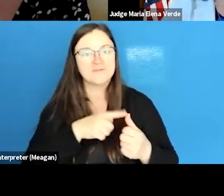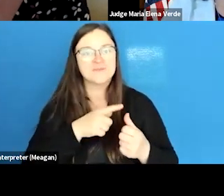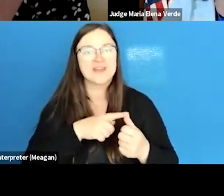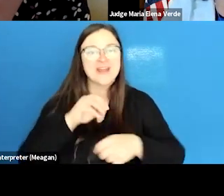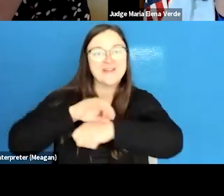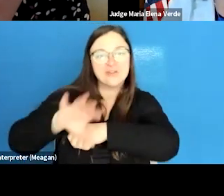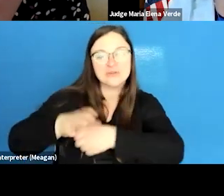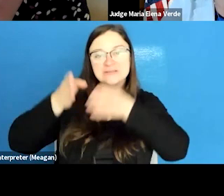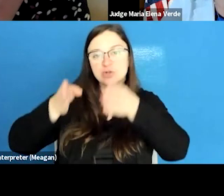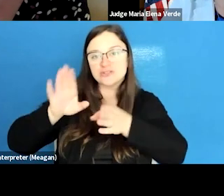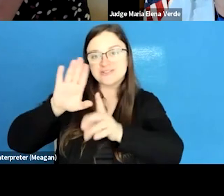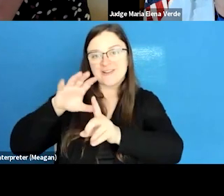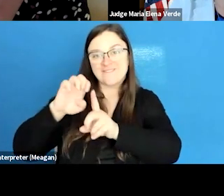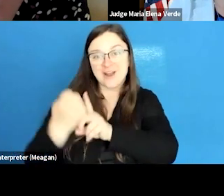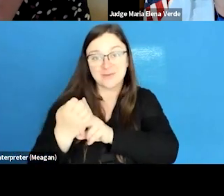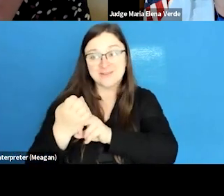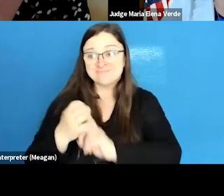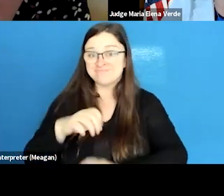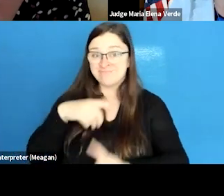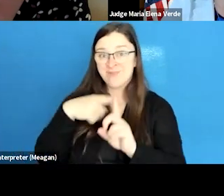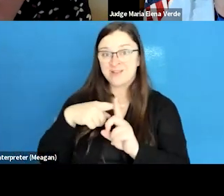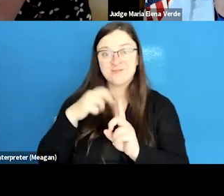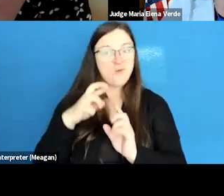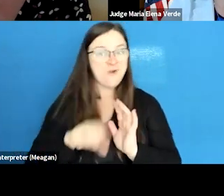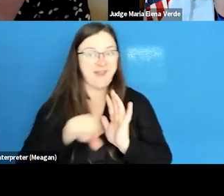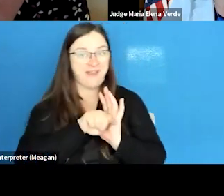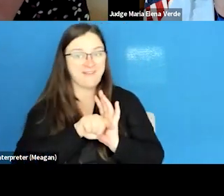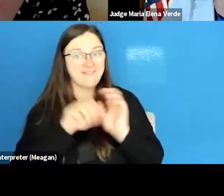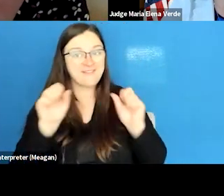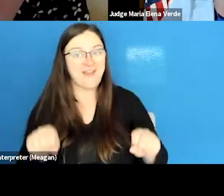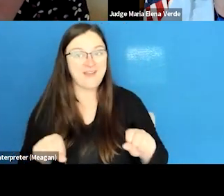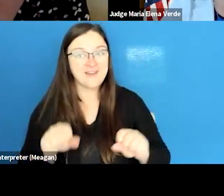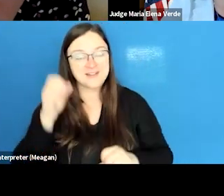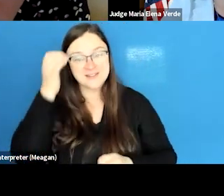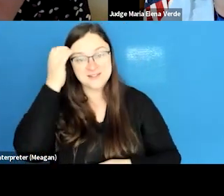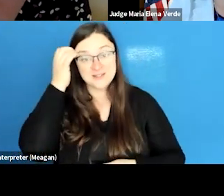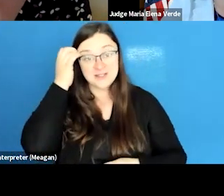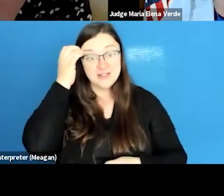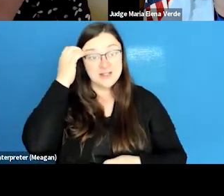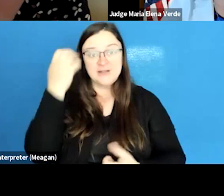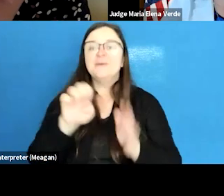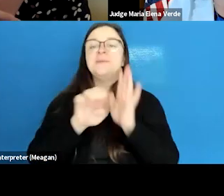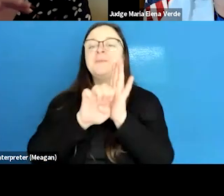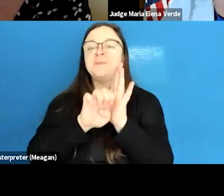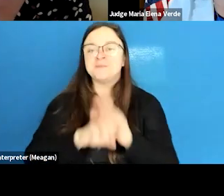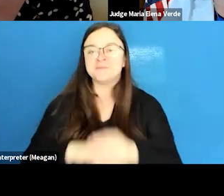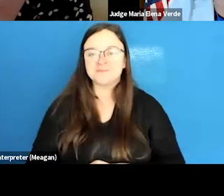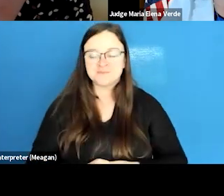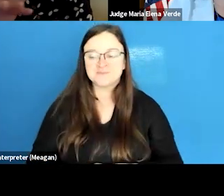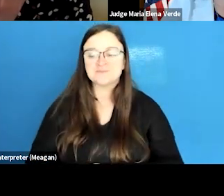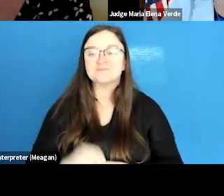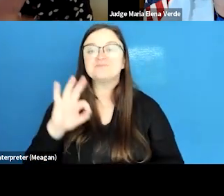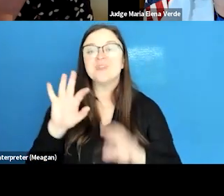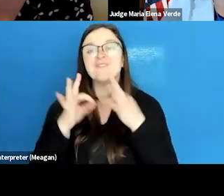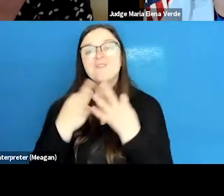environment, and that can be either positive or negative. An example here is if a family member